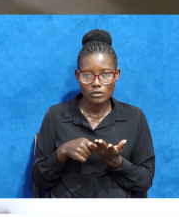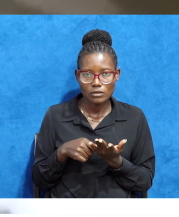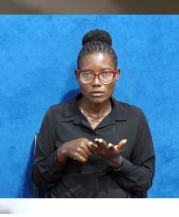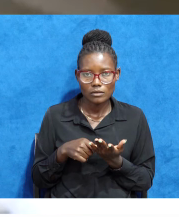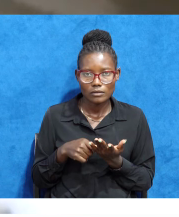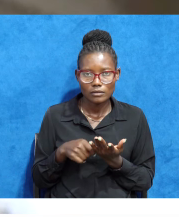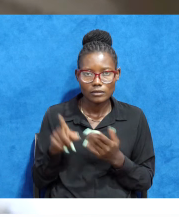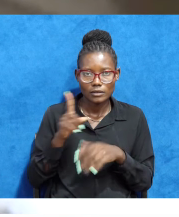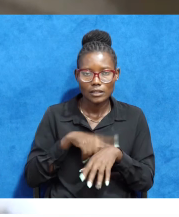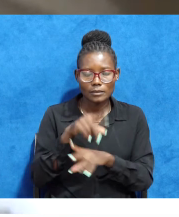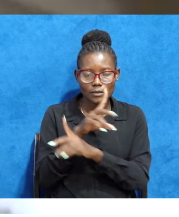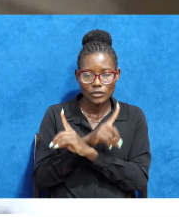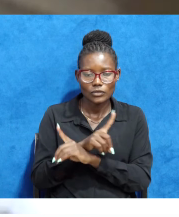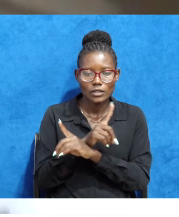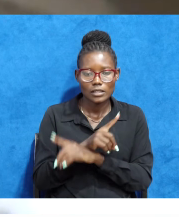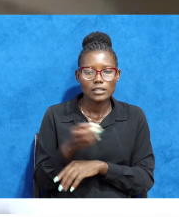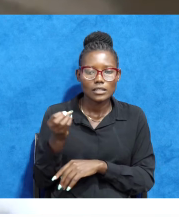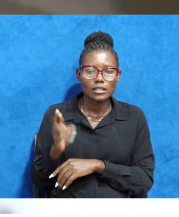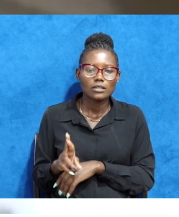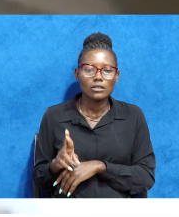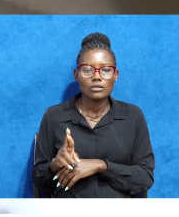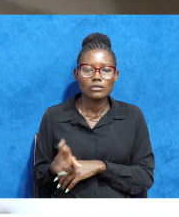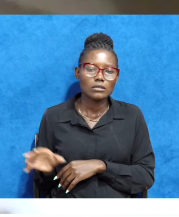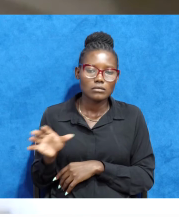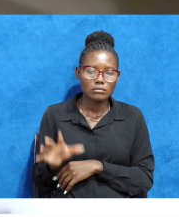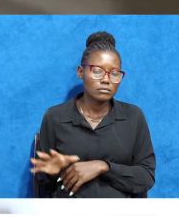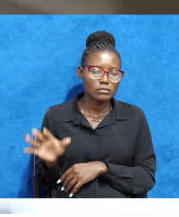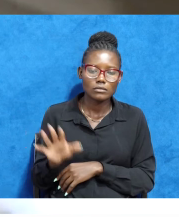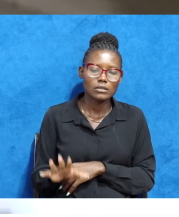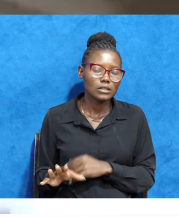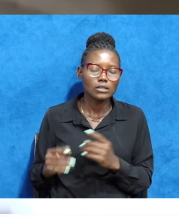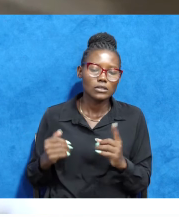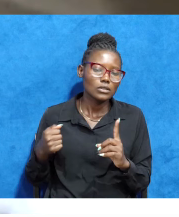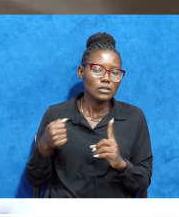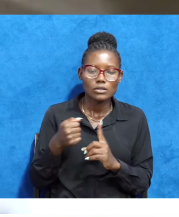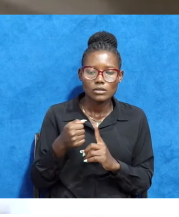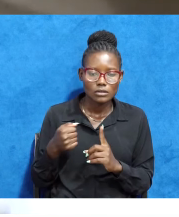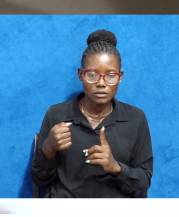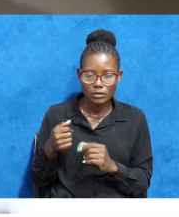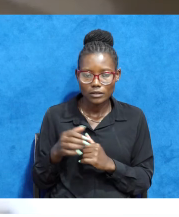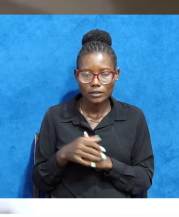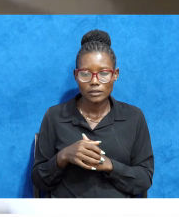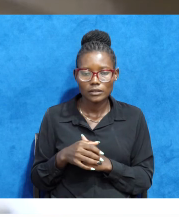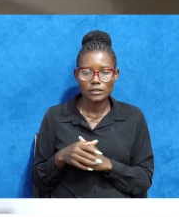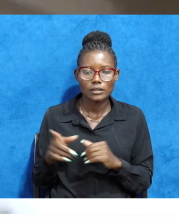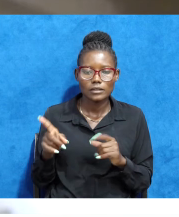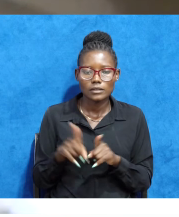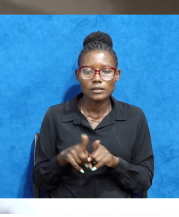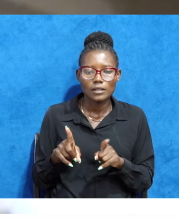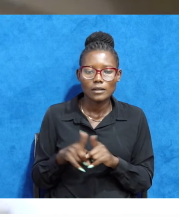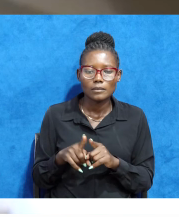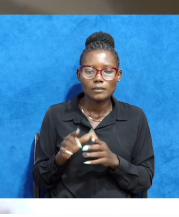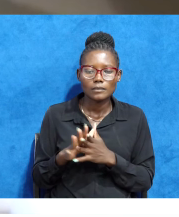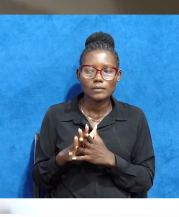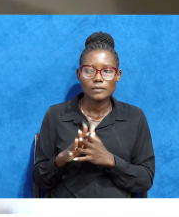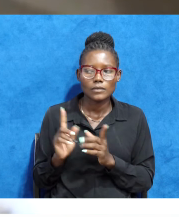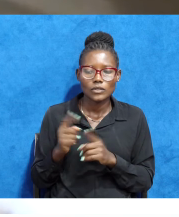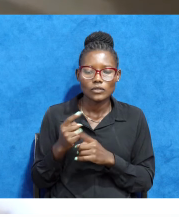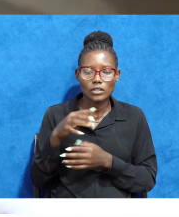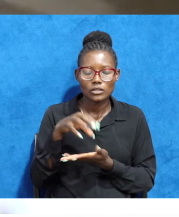specific role, then we could see that maybe we'll increase those work rates. And that would be, again, a way to get that technical practice